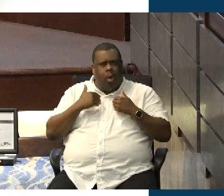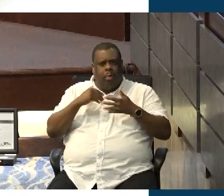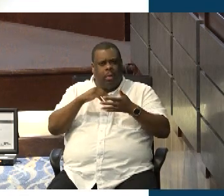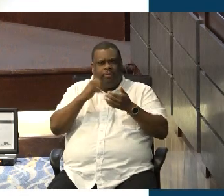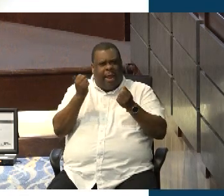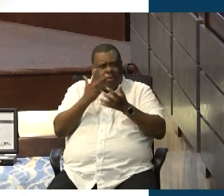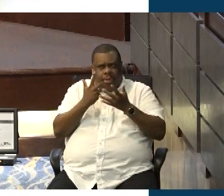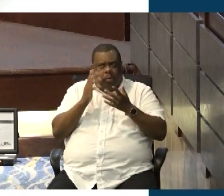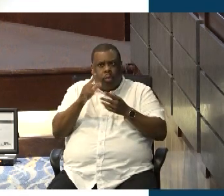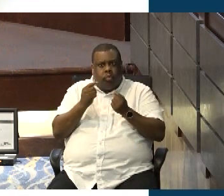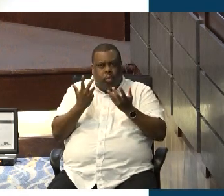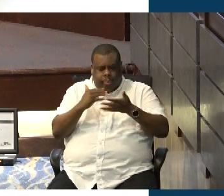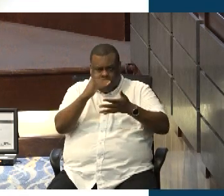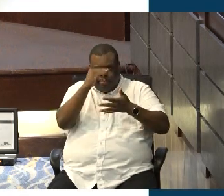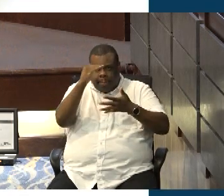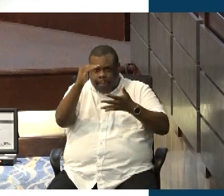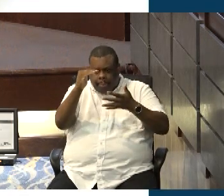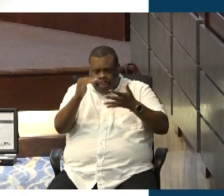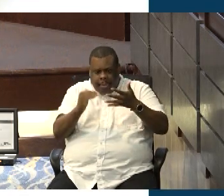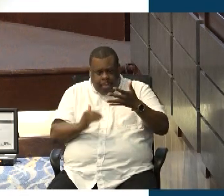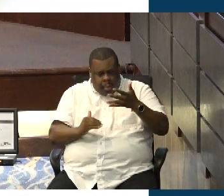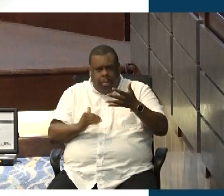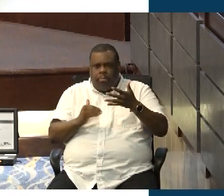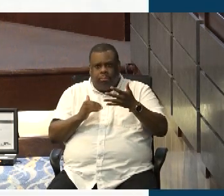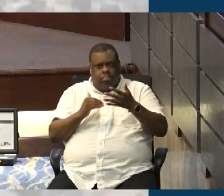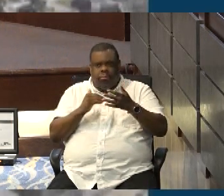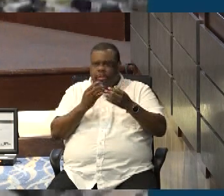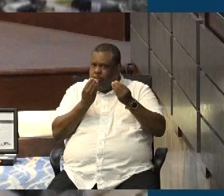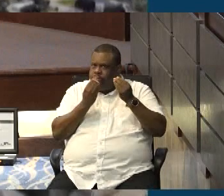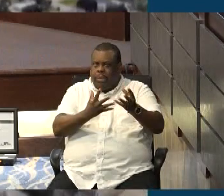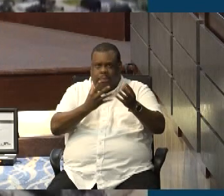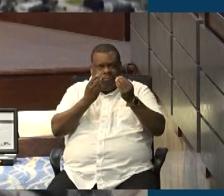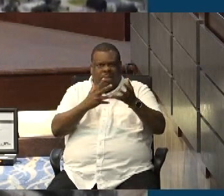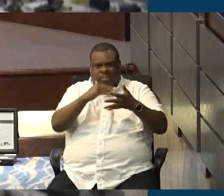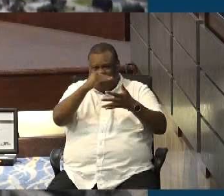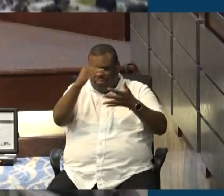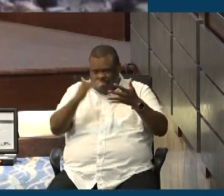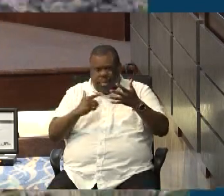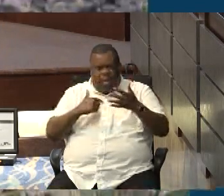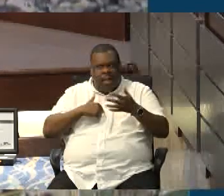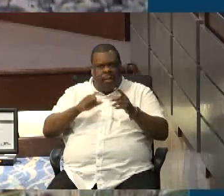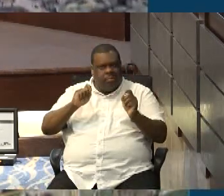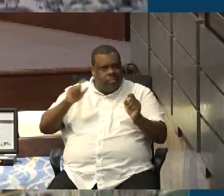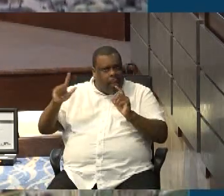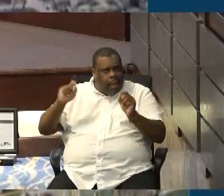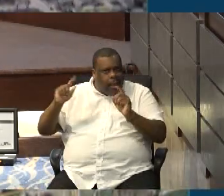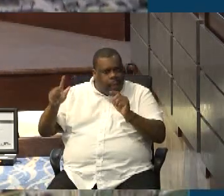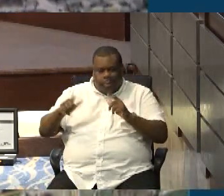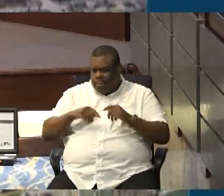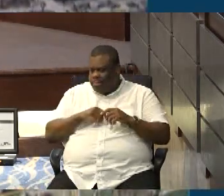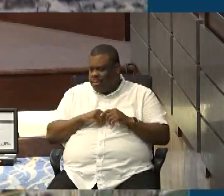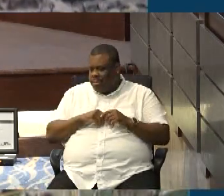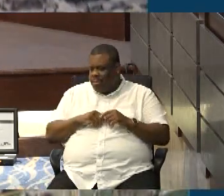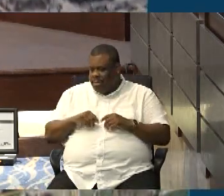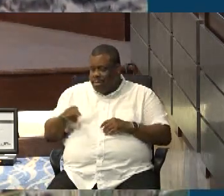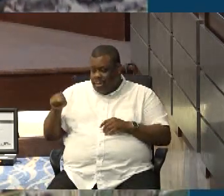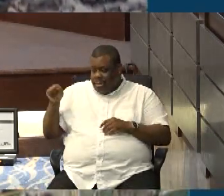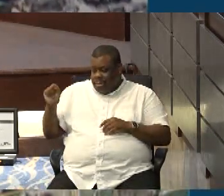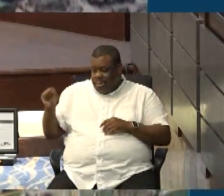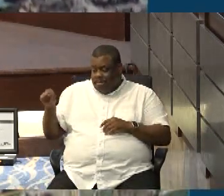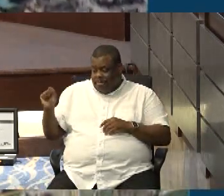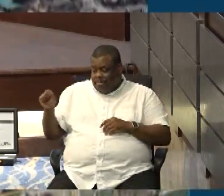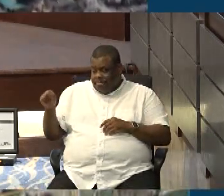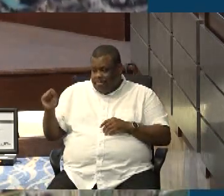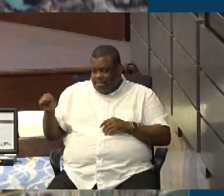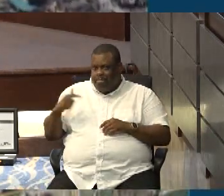answers and all of the information that they could ask for. And so in here, it's got slides, it's got this. It's my favorite part of this thing is